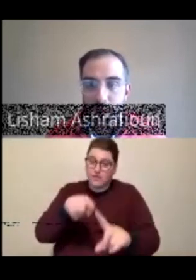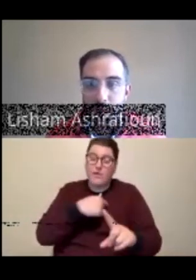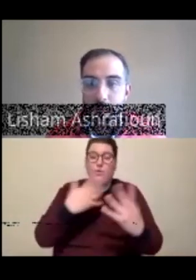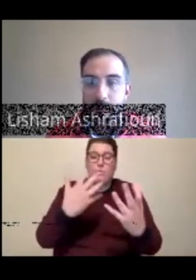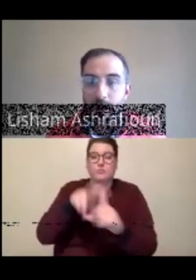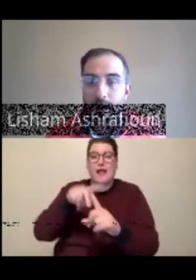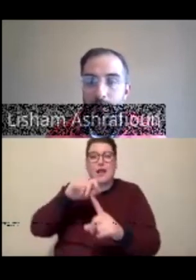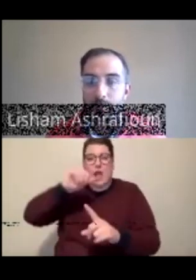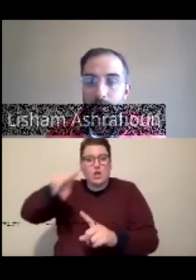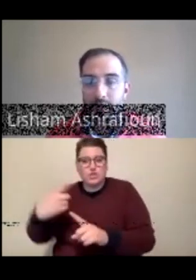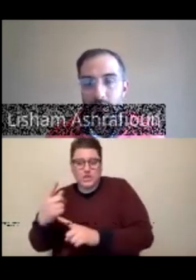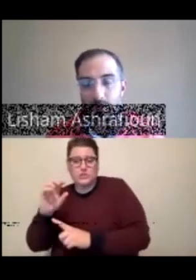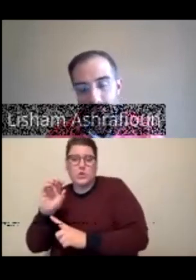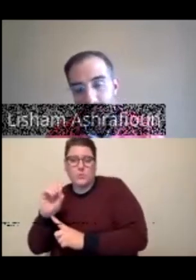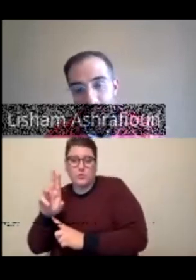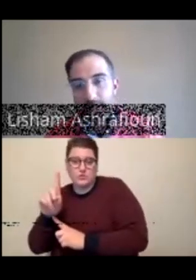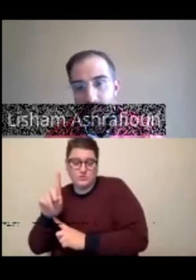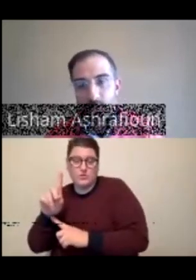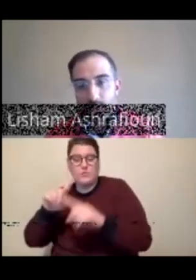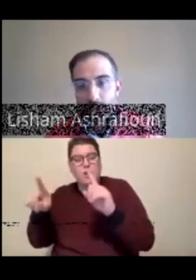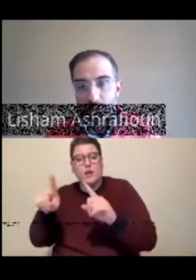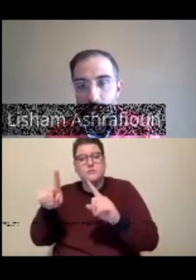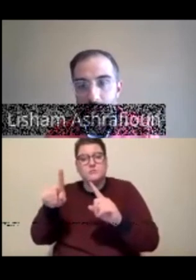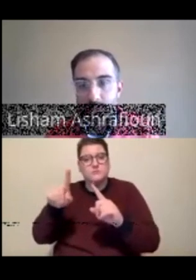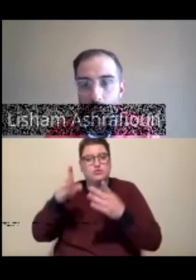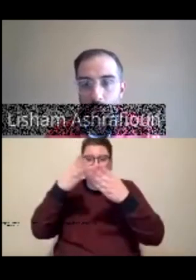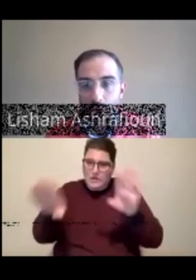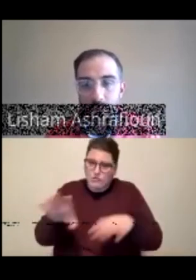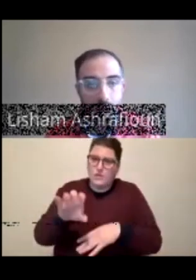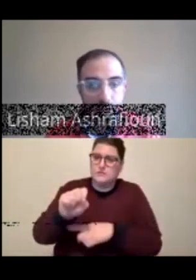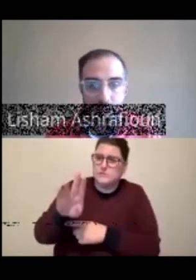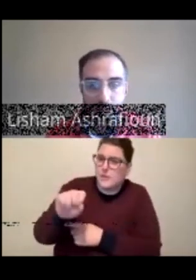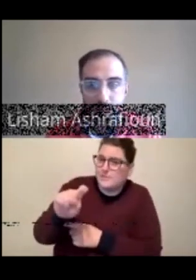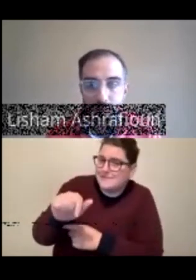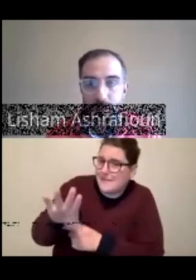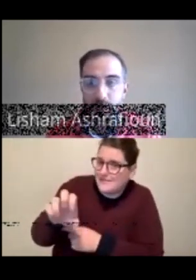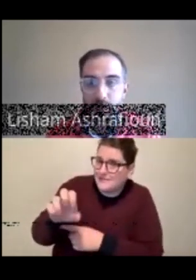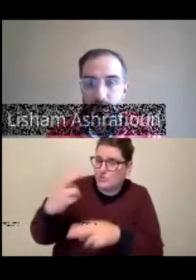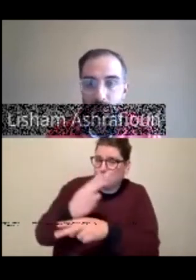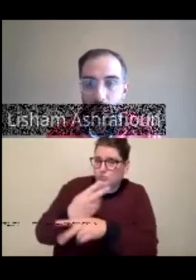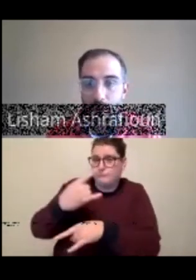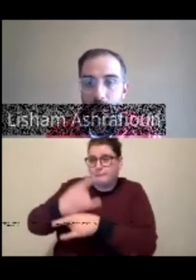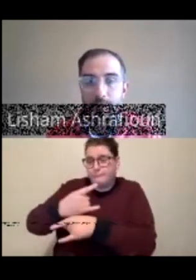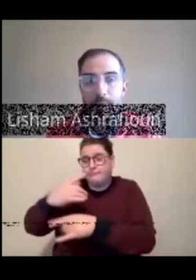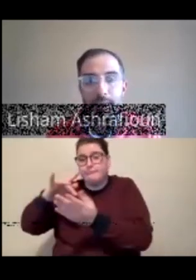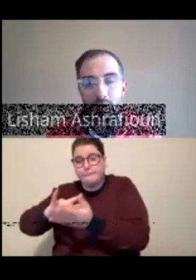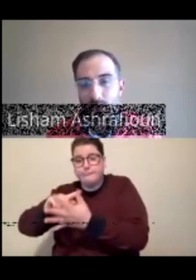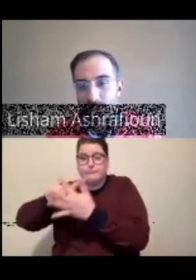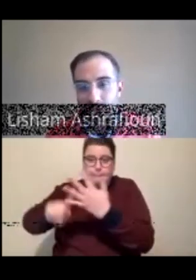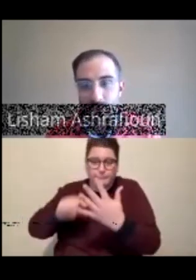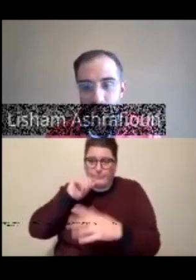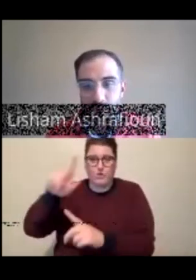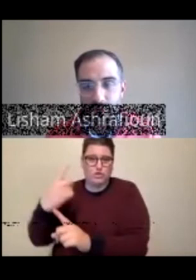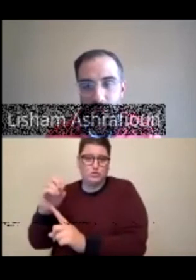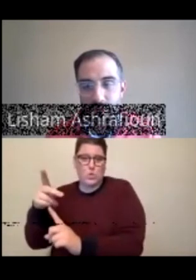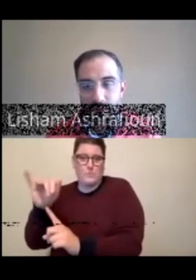disorder, because we feel like it can sort of generalize more broadly to other substance use disorders as well. And also, it's